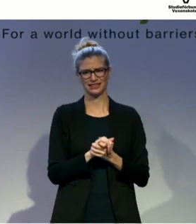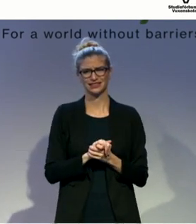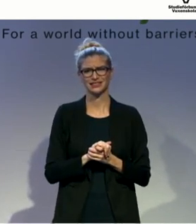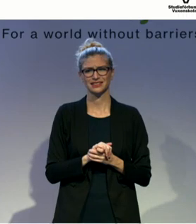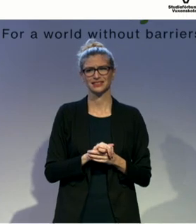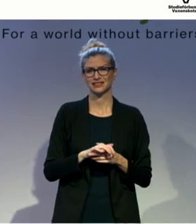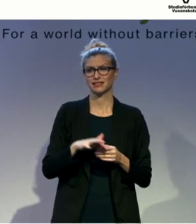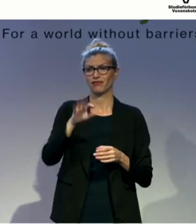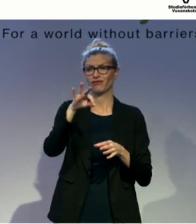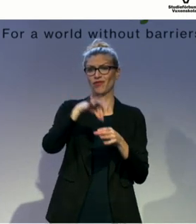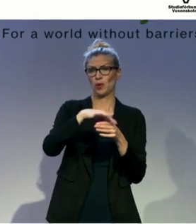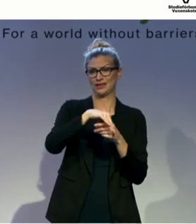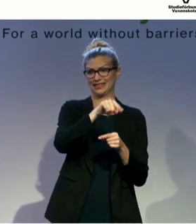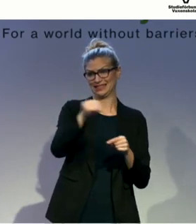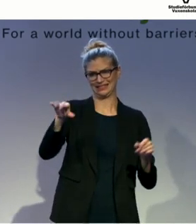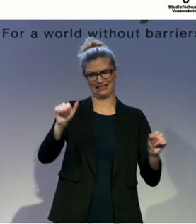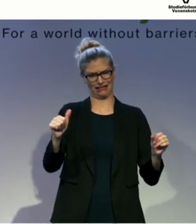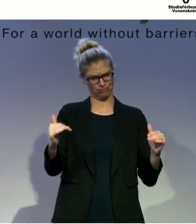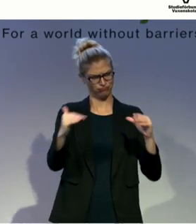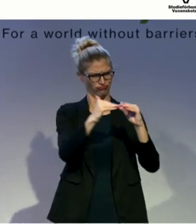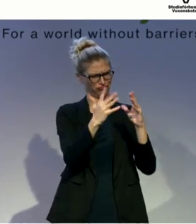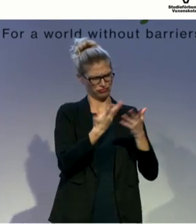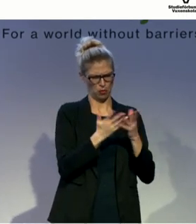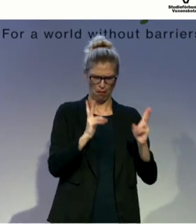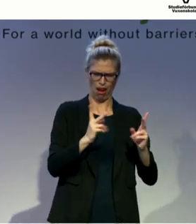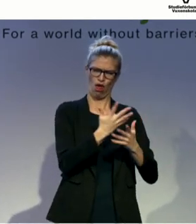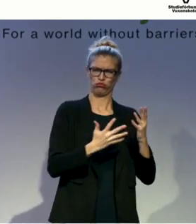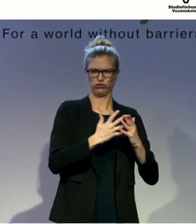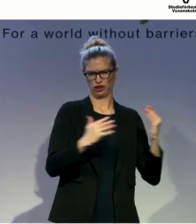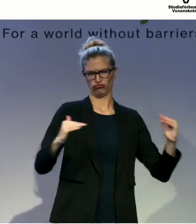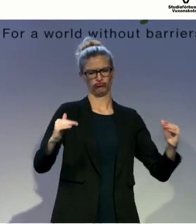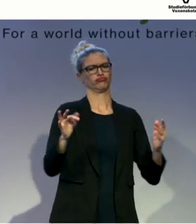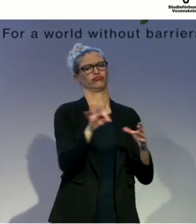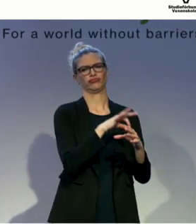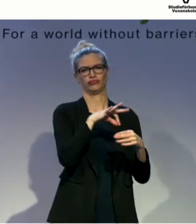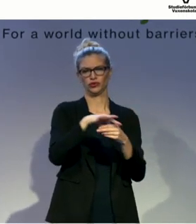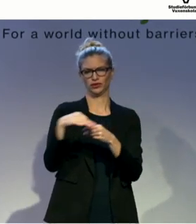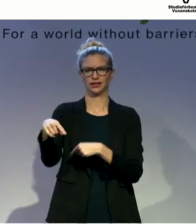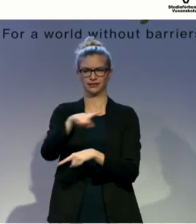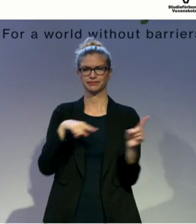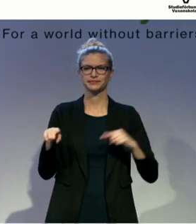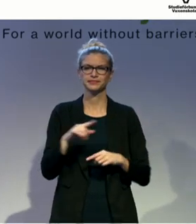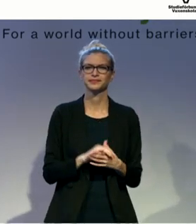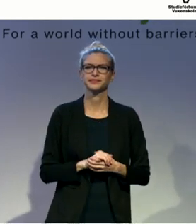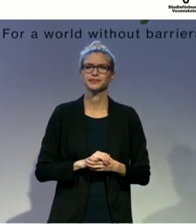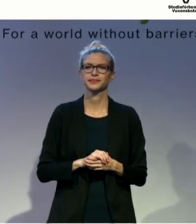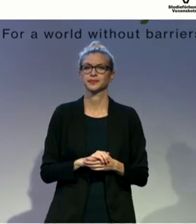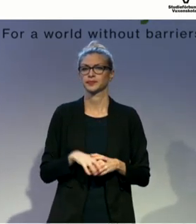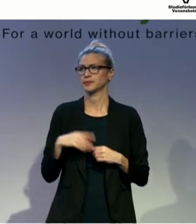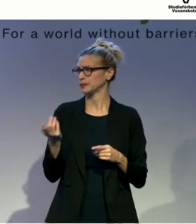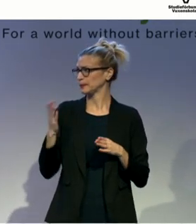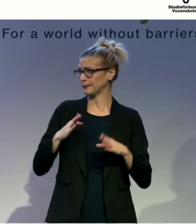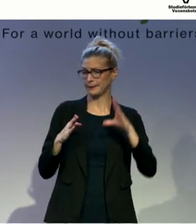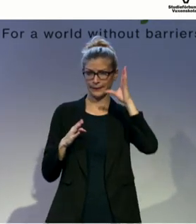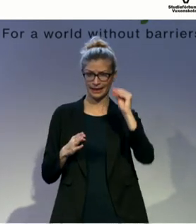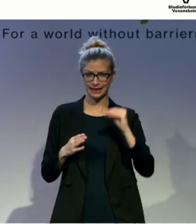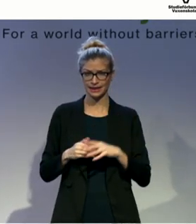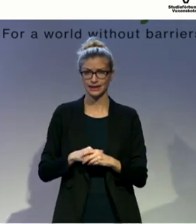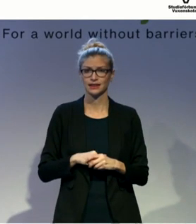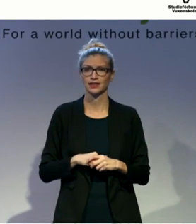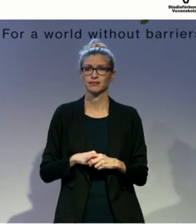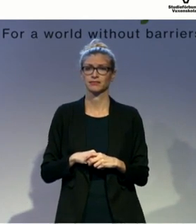Since we decided not to register participants on the online education, to make it available to as many as possible, we